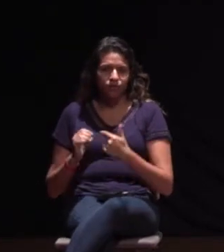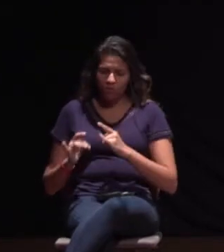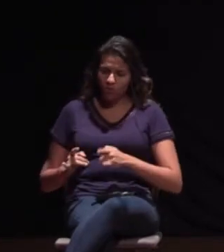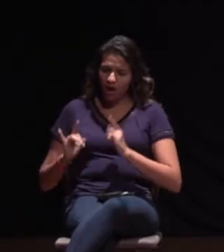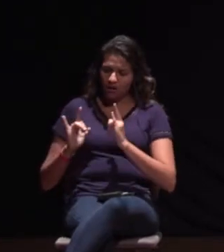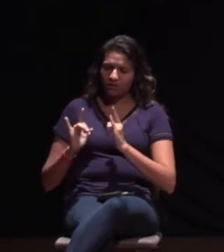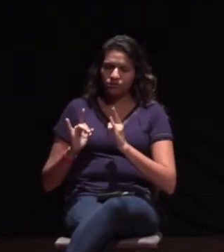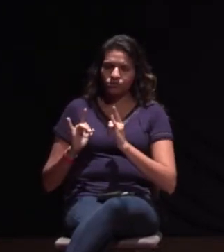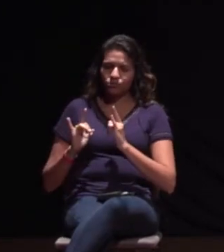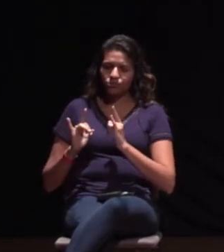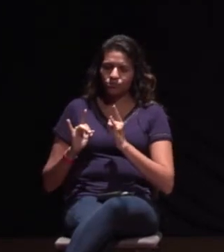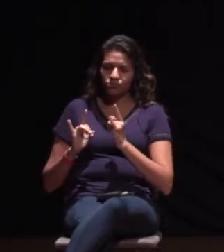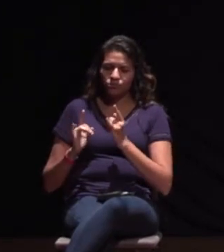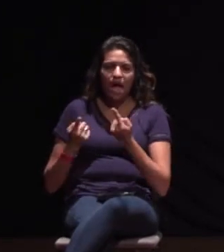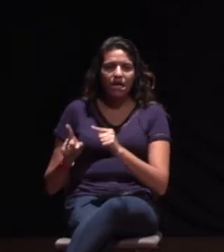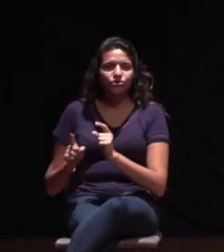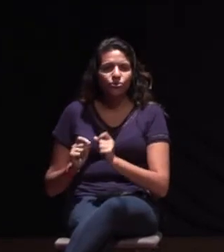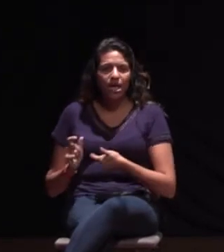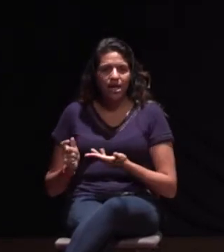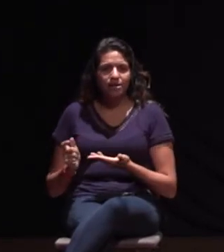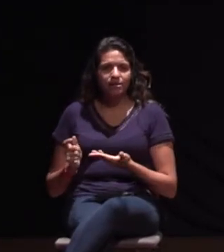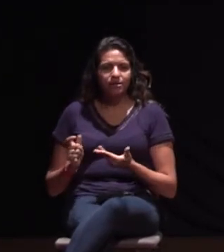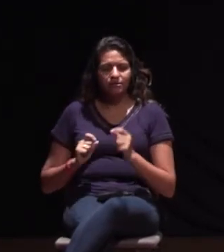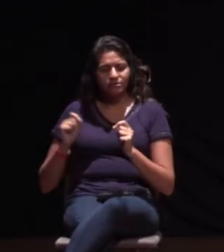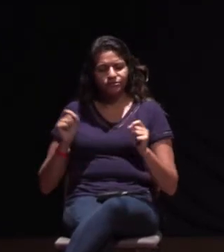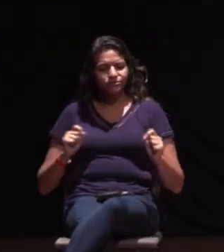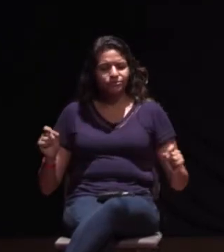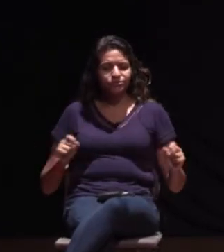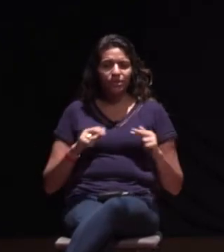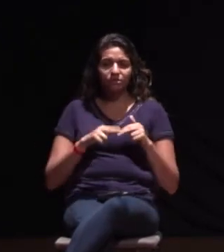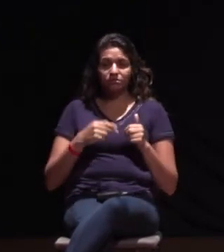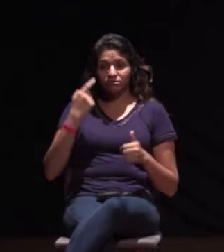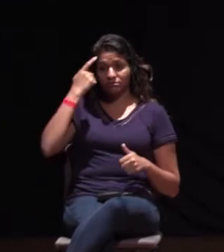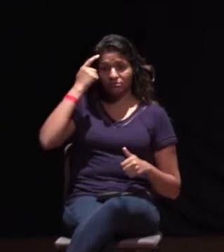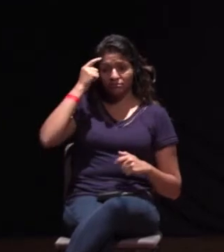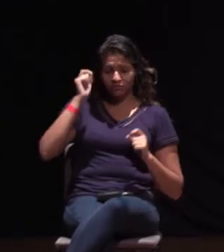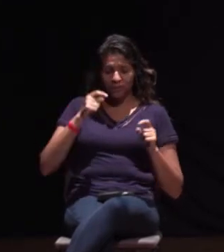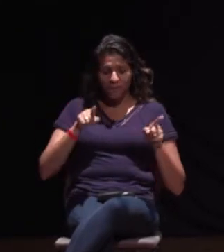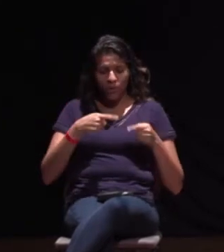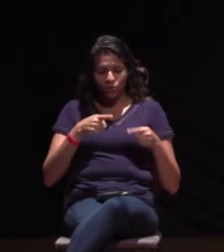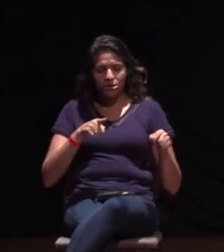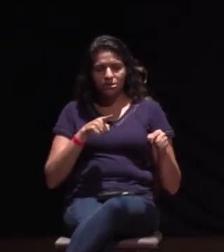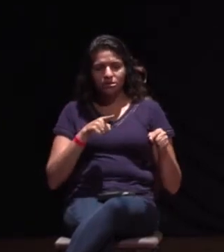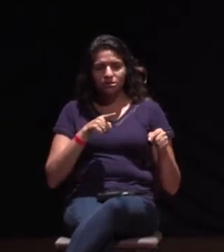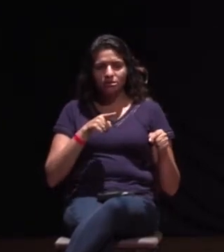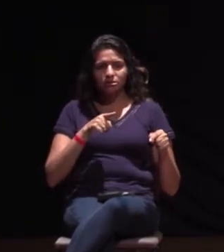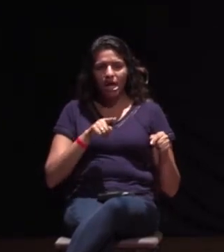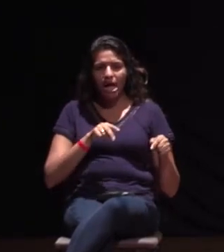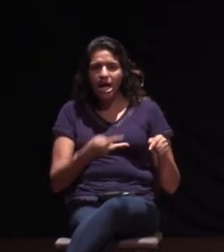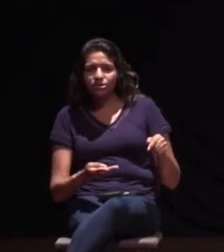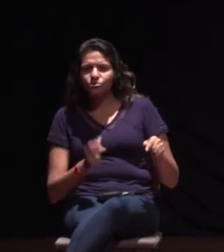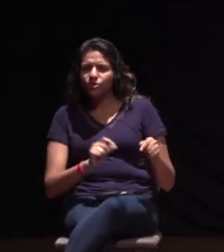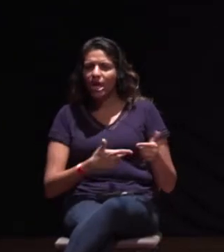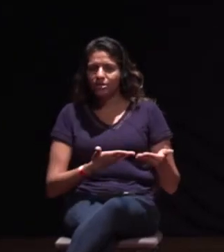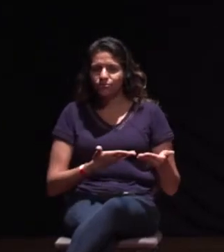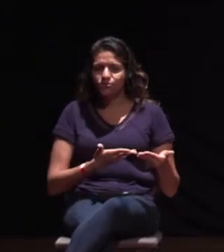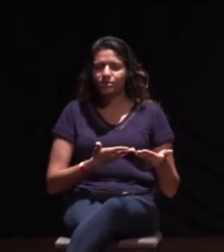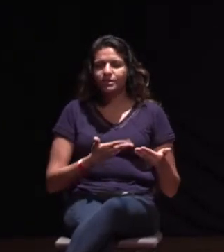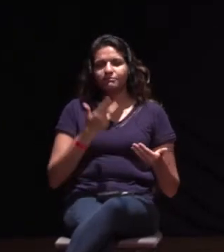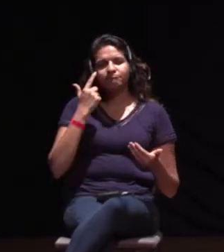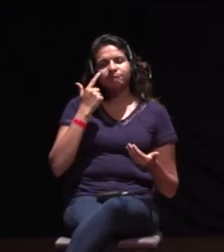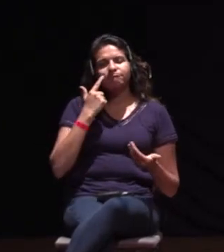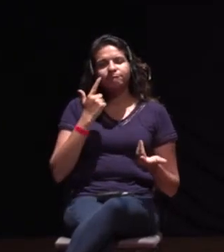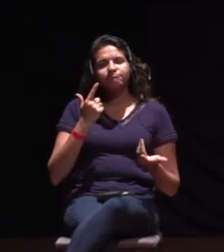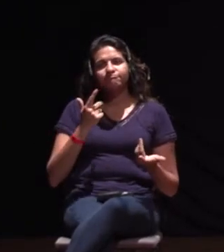and then opening it up to music, anti-music, or fields of cultural thinking, or main things of life. What